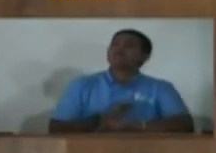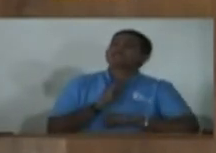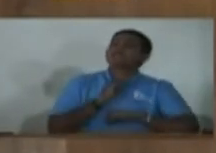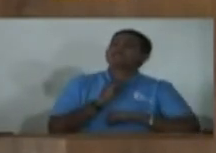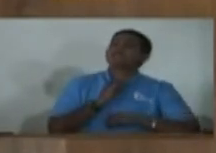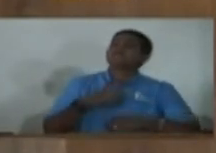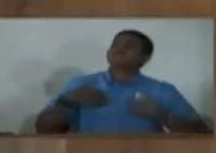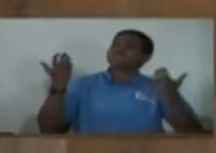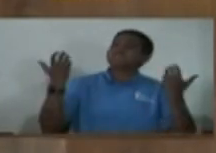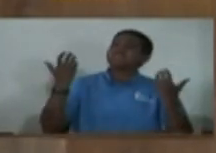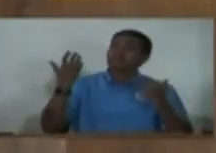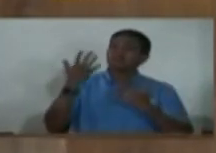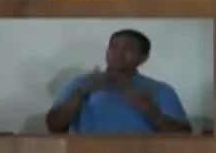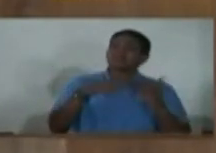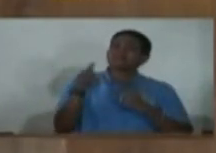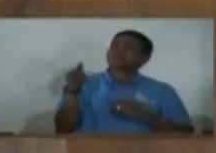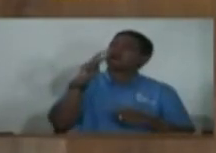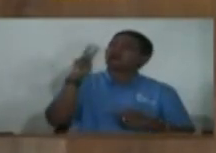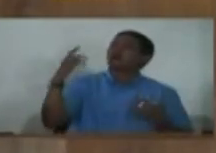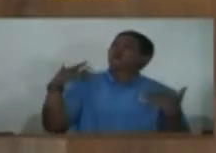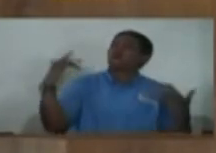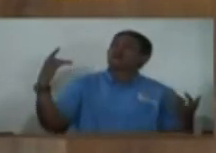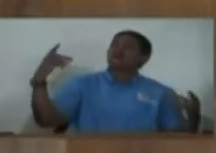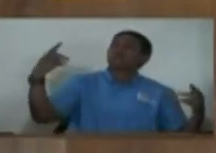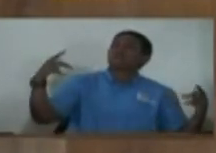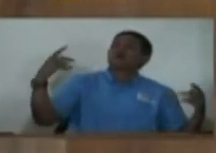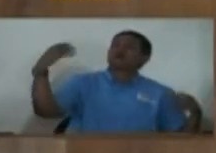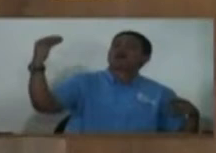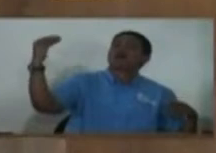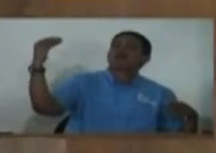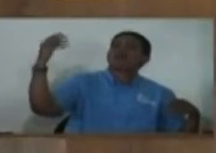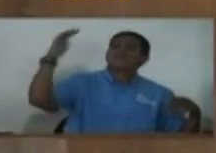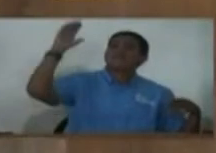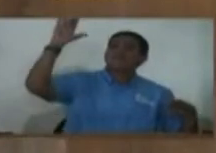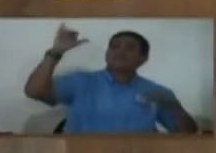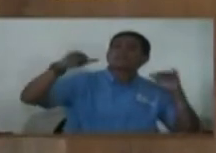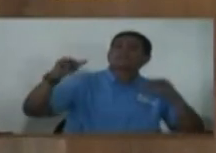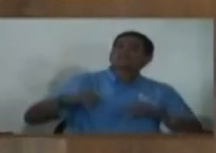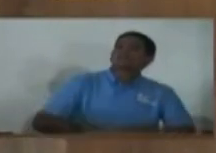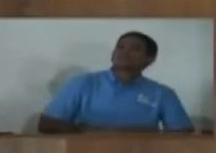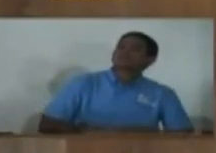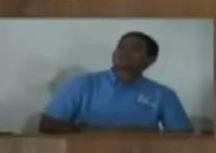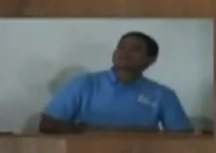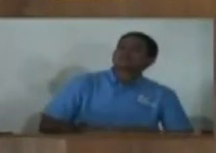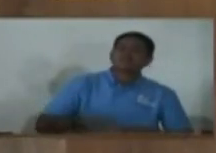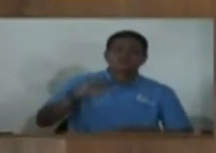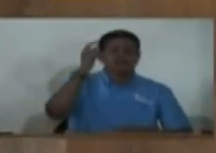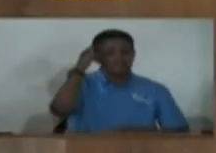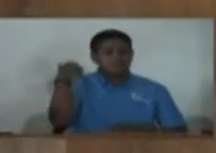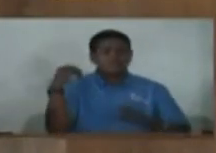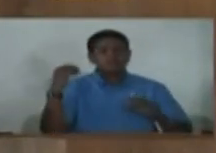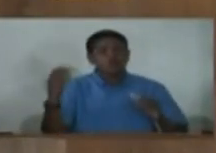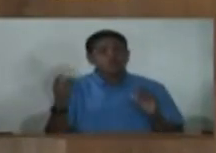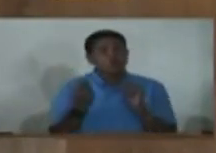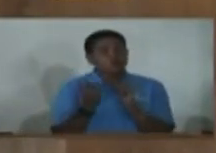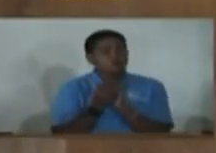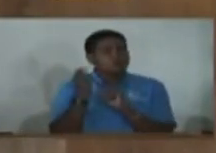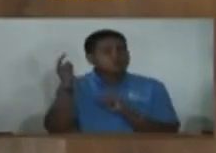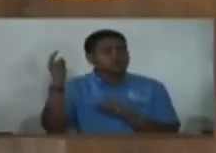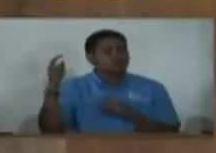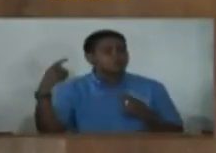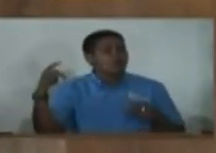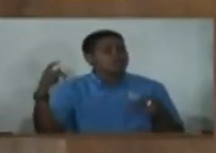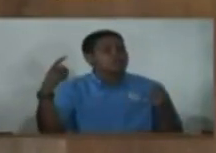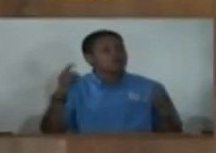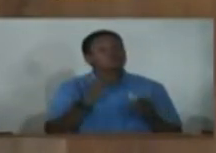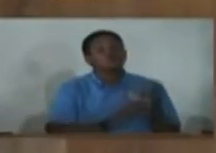you heard about it and sought to assure the nation that the government had nothing to do with it. And some will